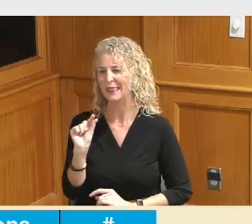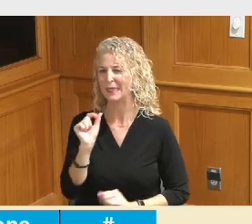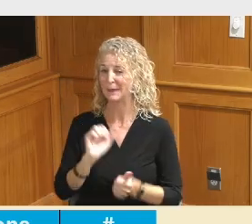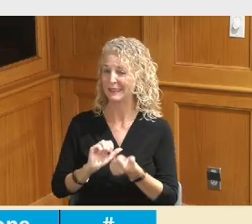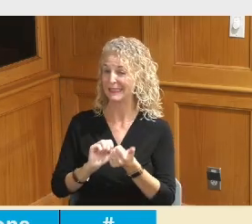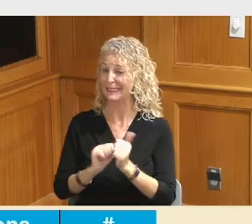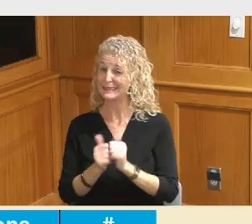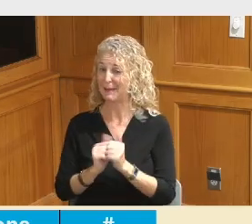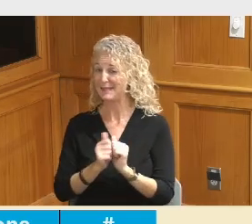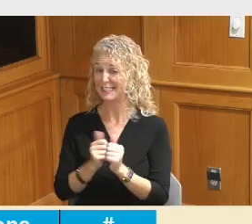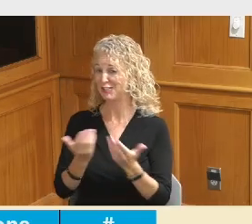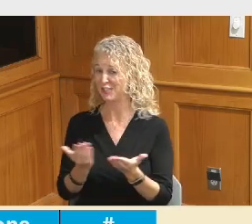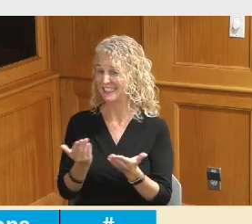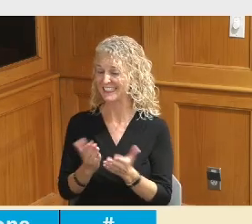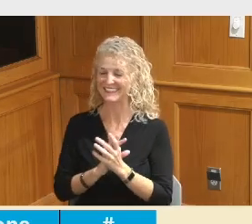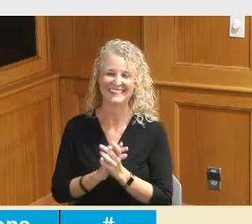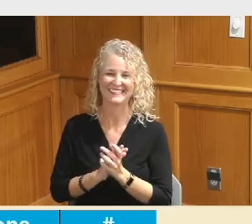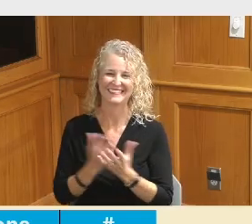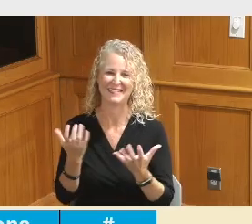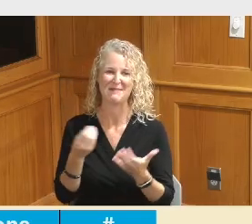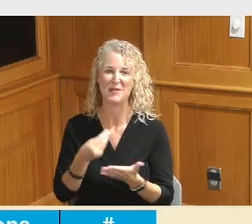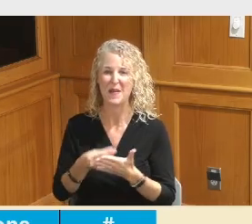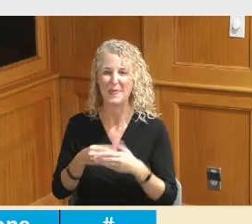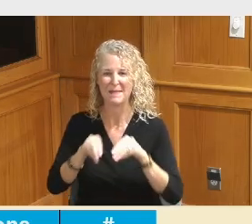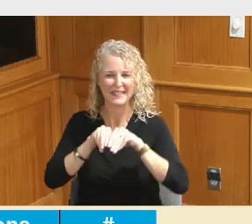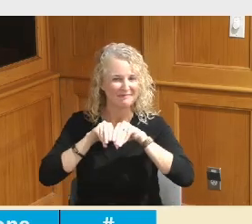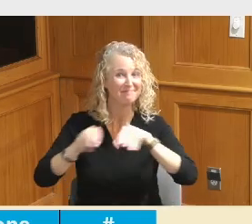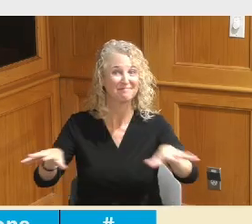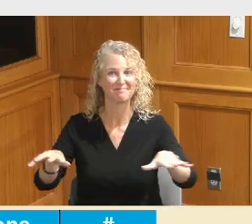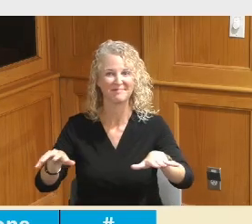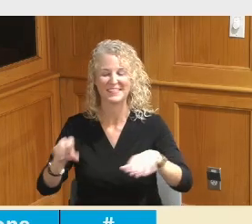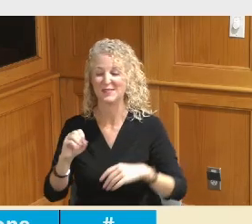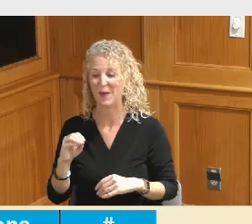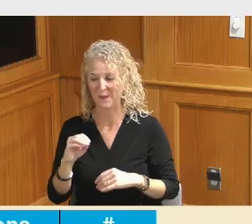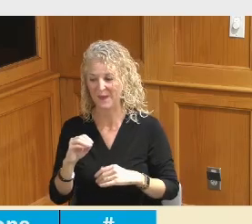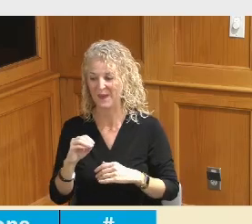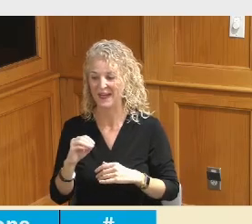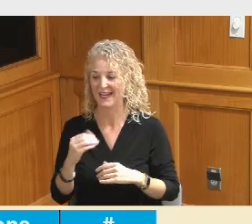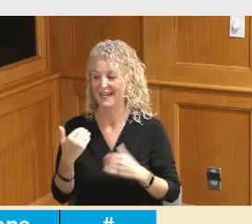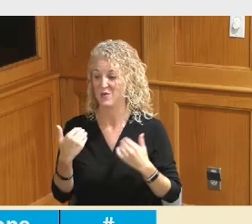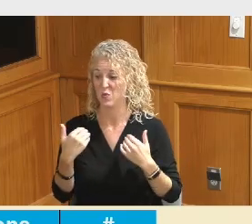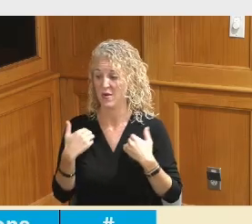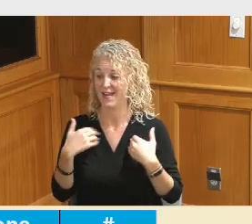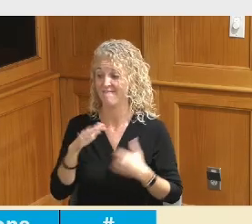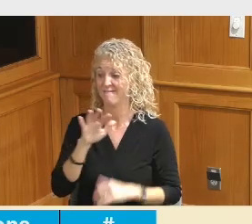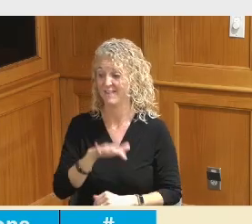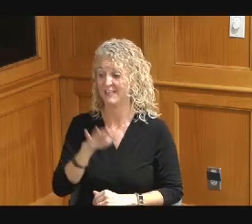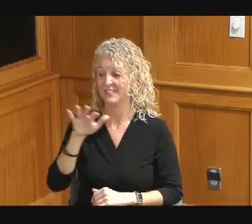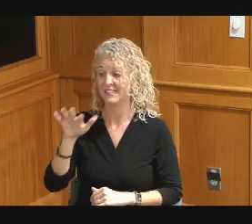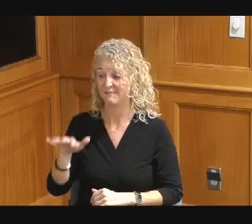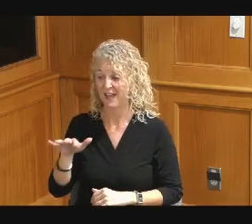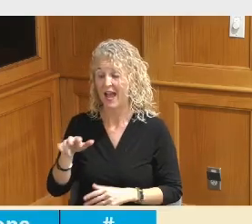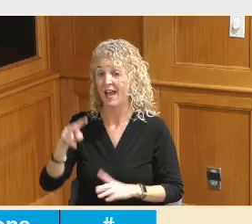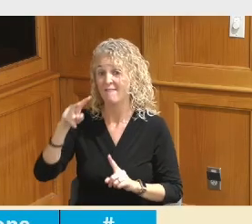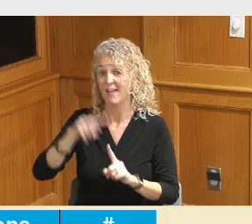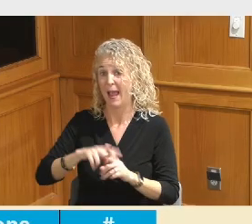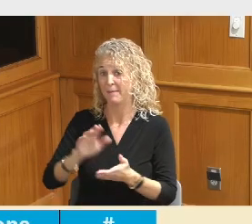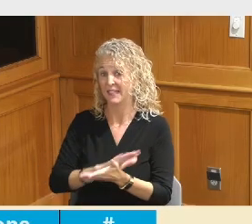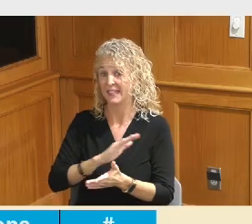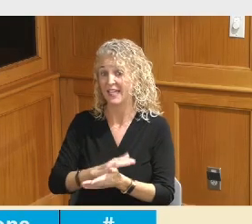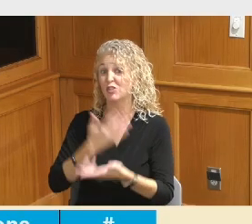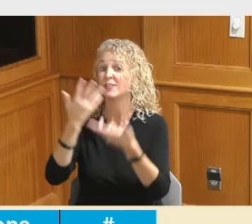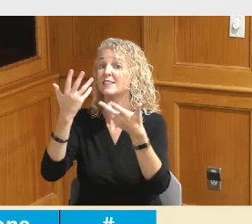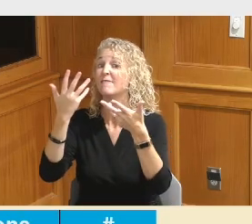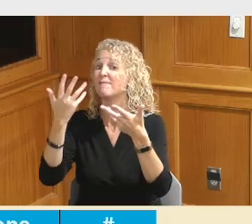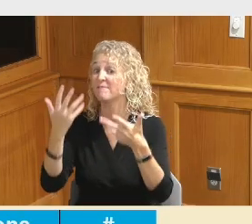here to get our folks out there. So we have 55 completed applications in